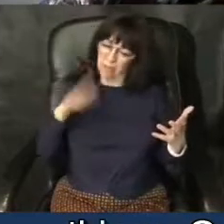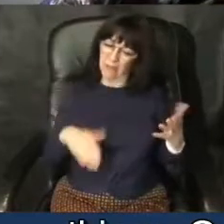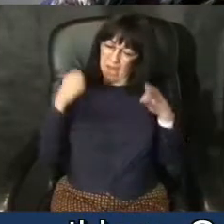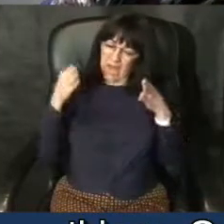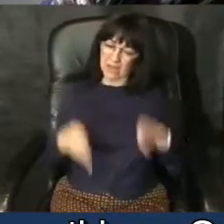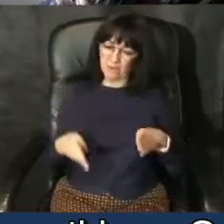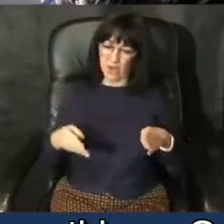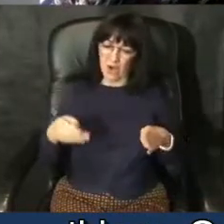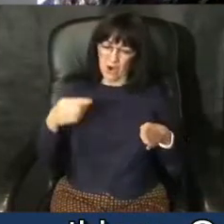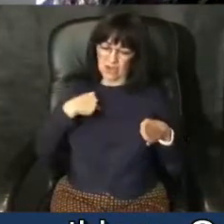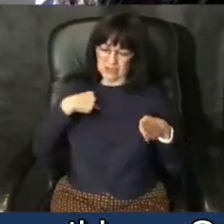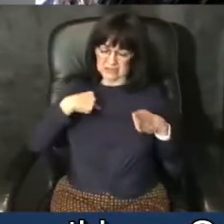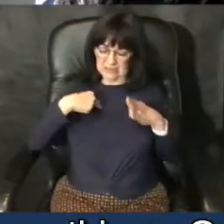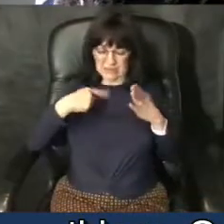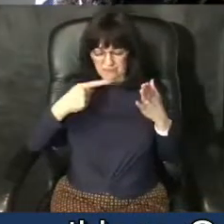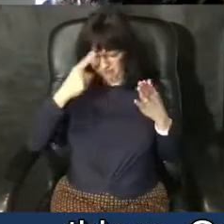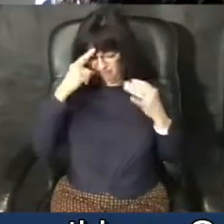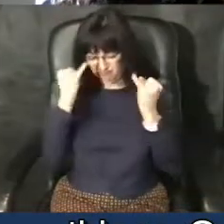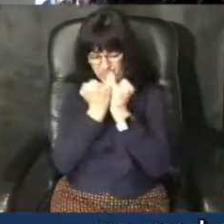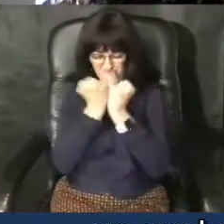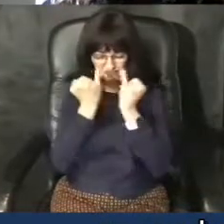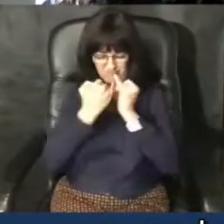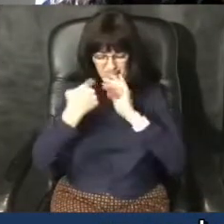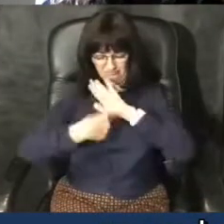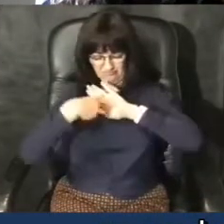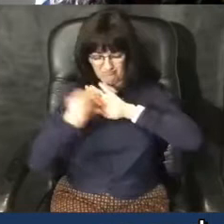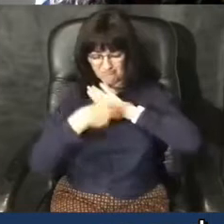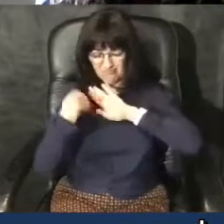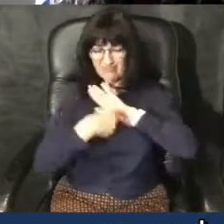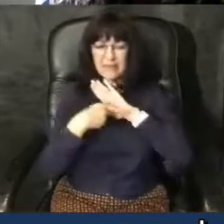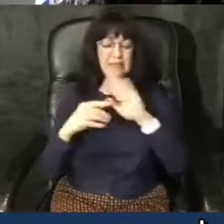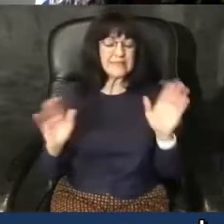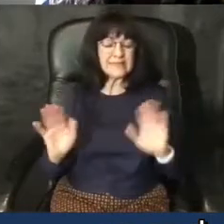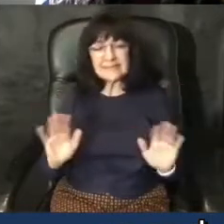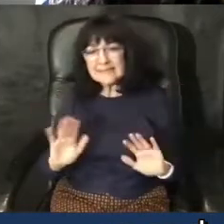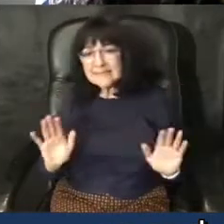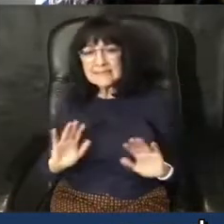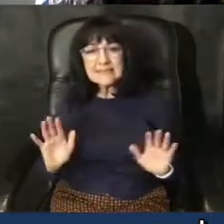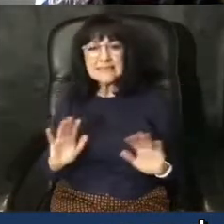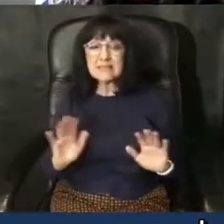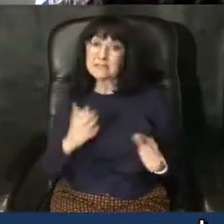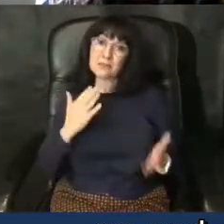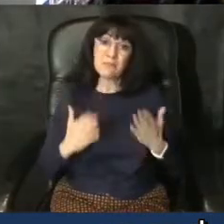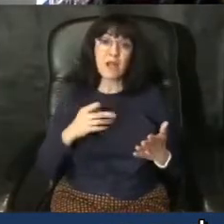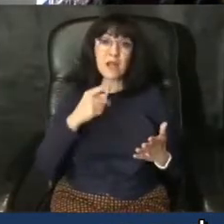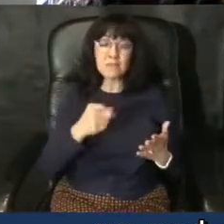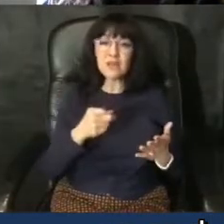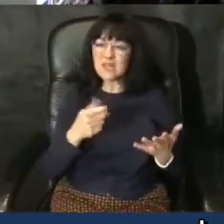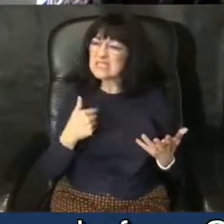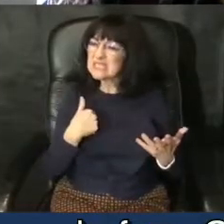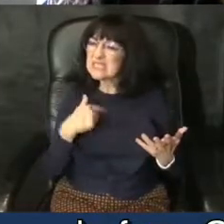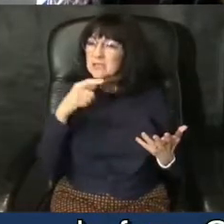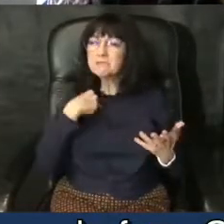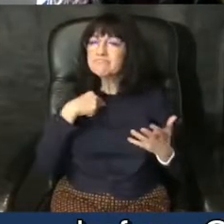I feel like I want to go take that drink, or I want to go and go to that bottle of pills that I used to not